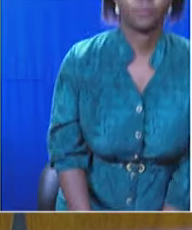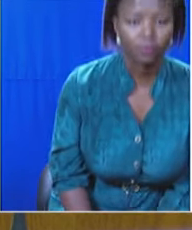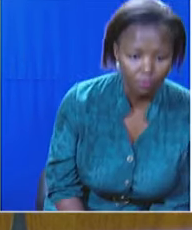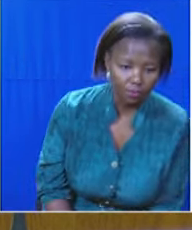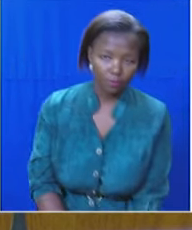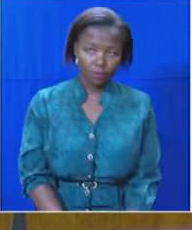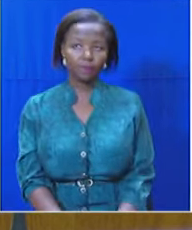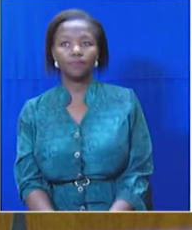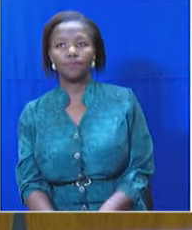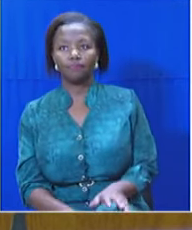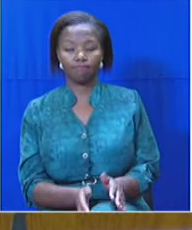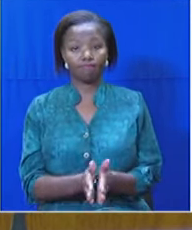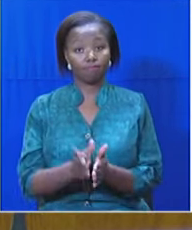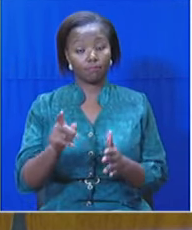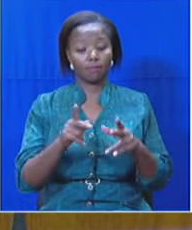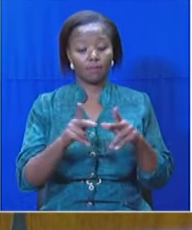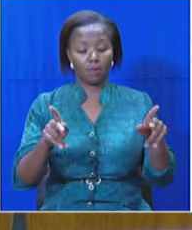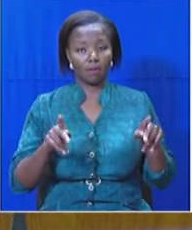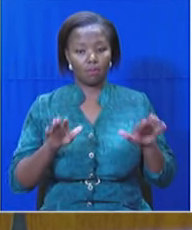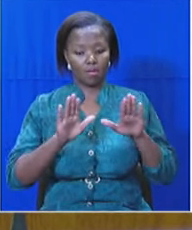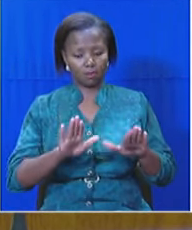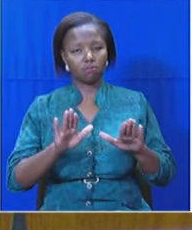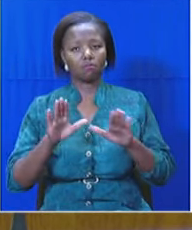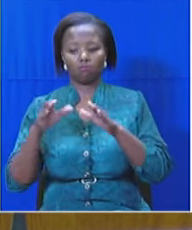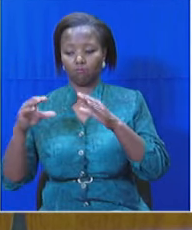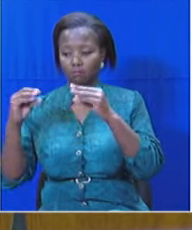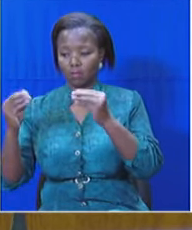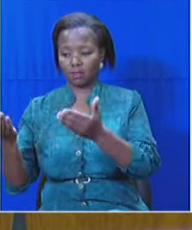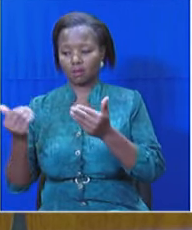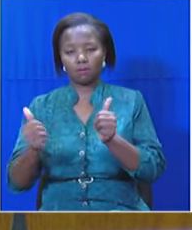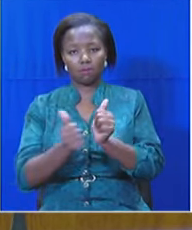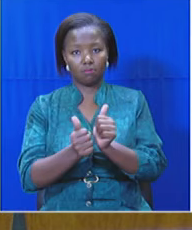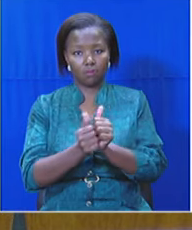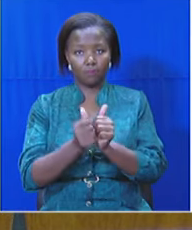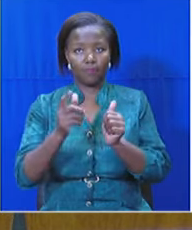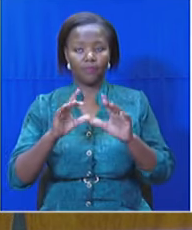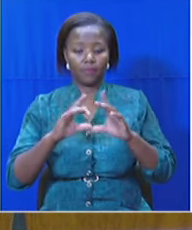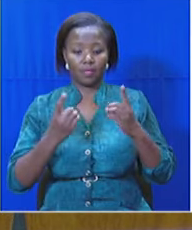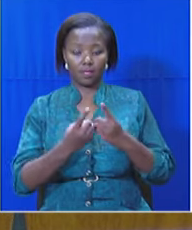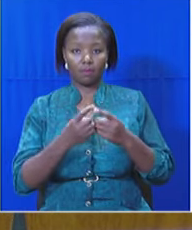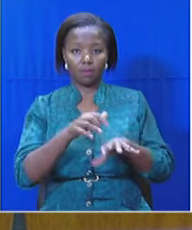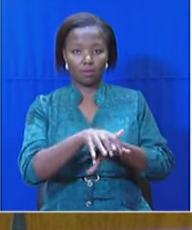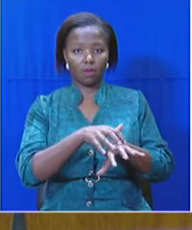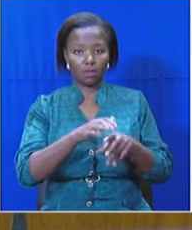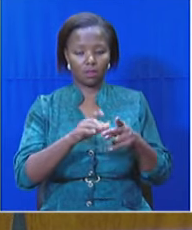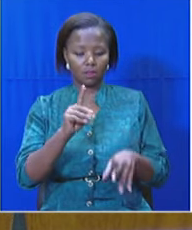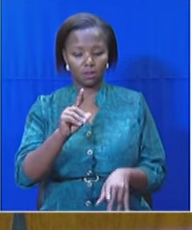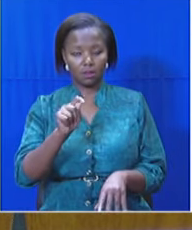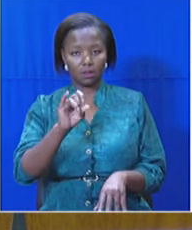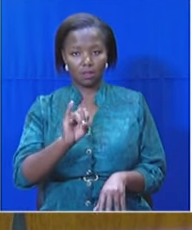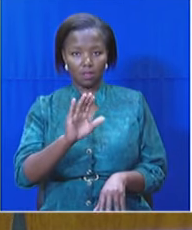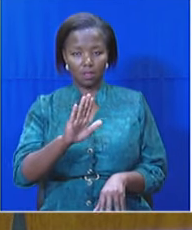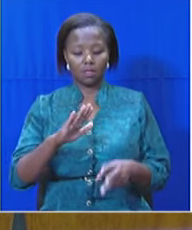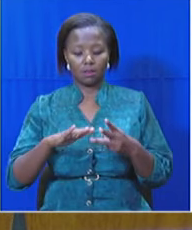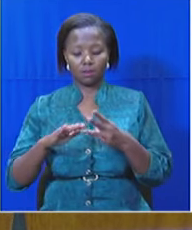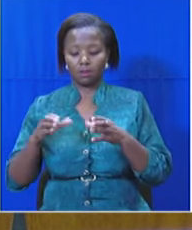agribusiness entrepreneurs. Partnership with government departments such as the Department of Agriculture, DTI, and